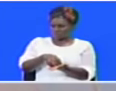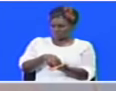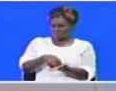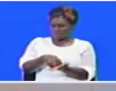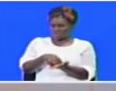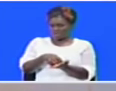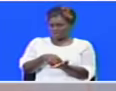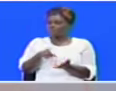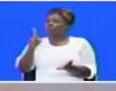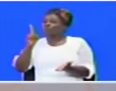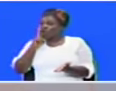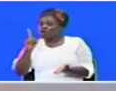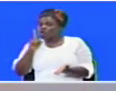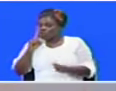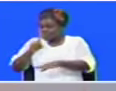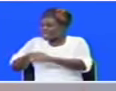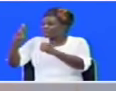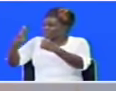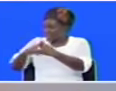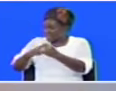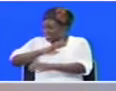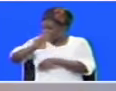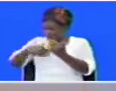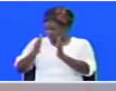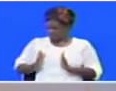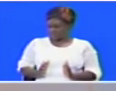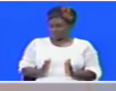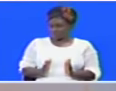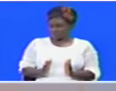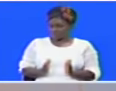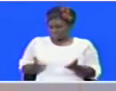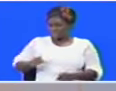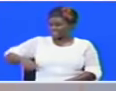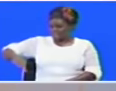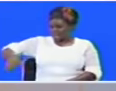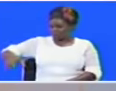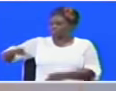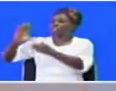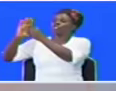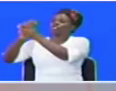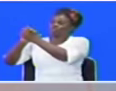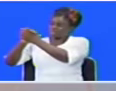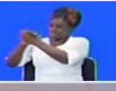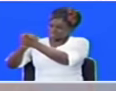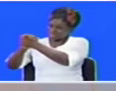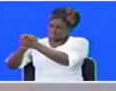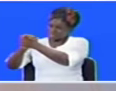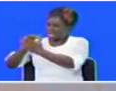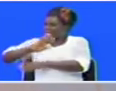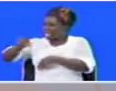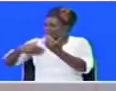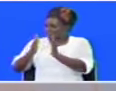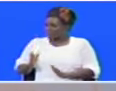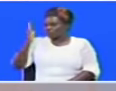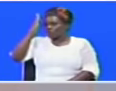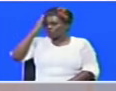saying if tomorrow by 9 o'clock, because everybody, this is a county that is Jubilee, and everybody we